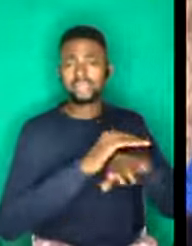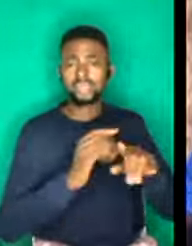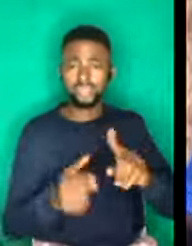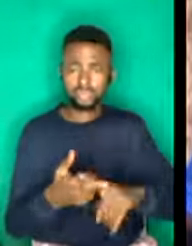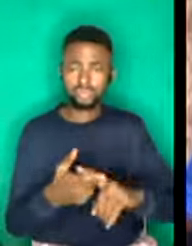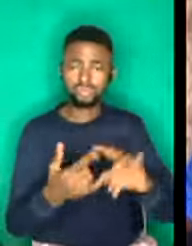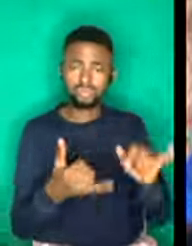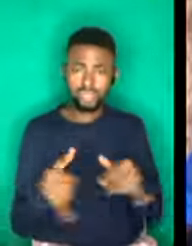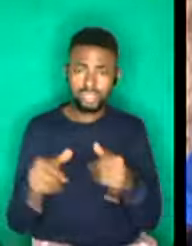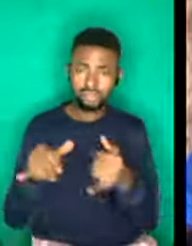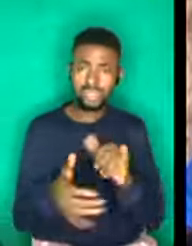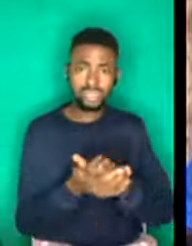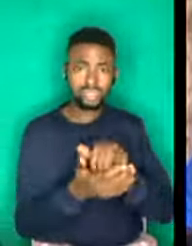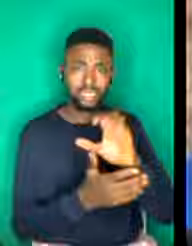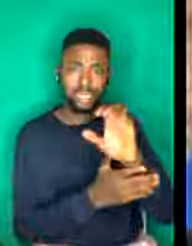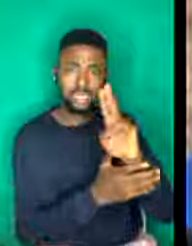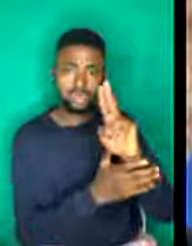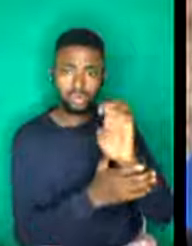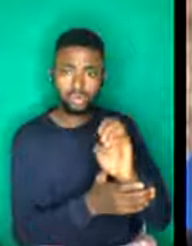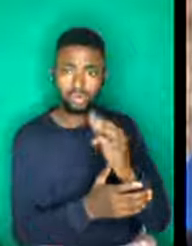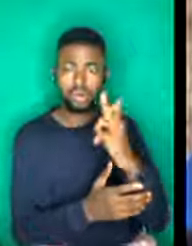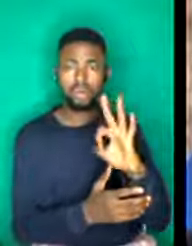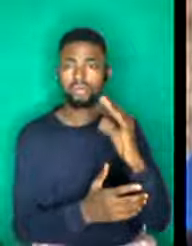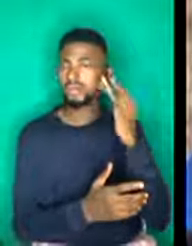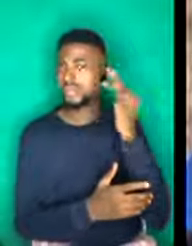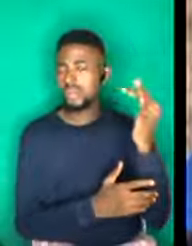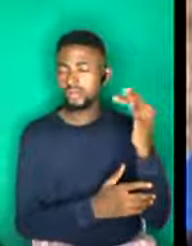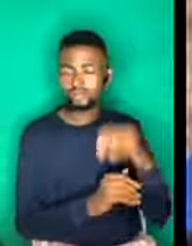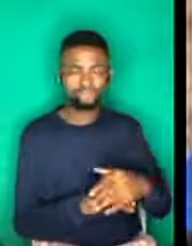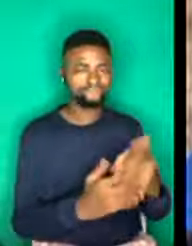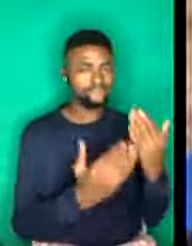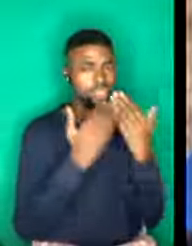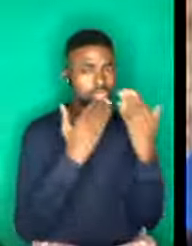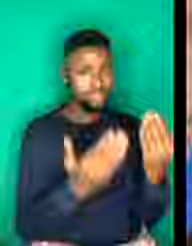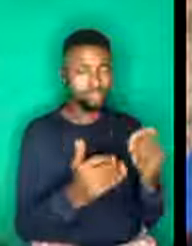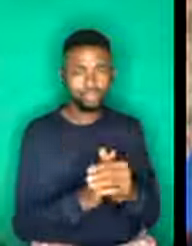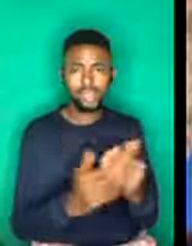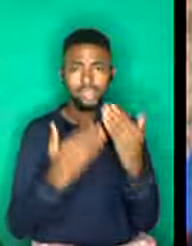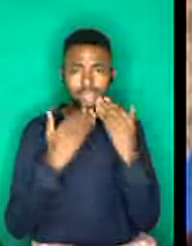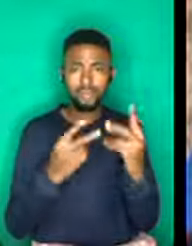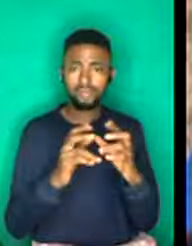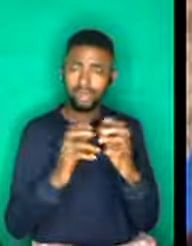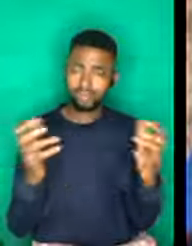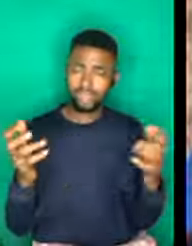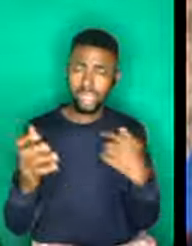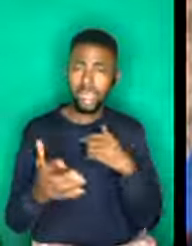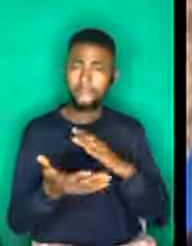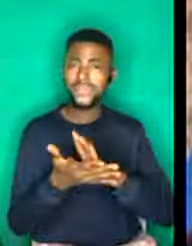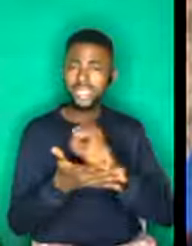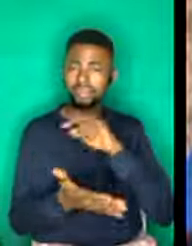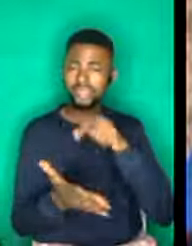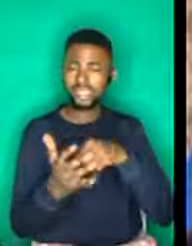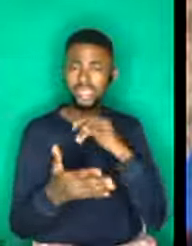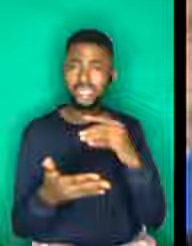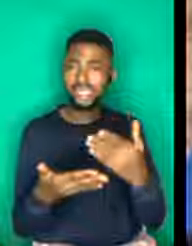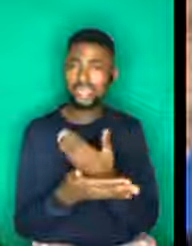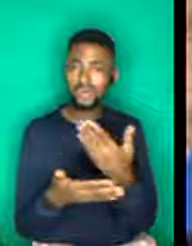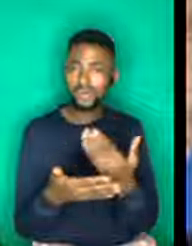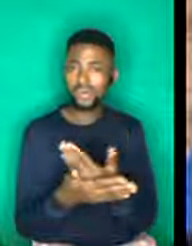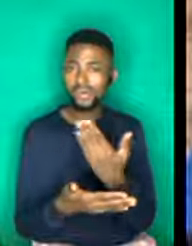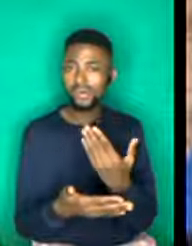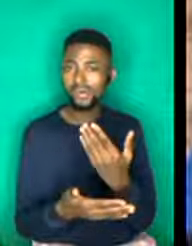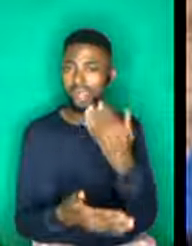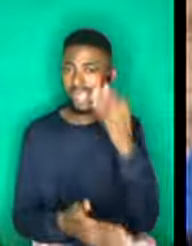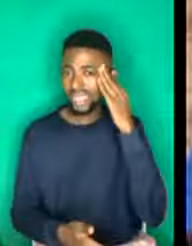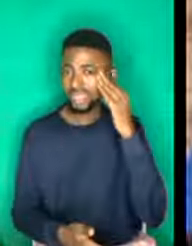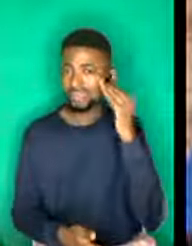sound. Thank you. Wow. Thank you very much. And I believe this is a new one for a lot of